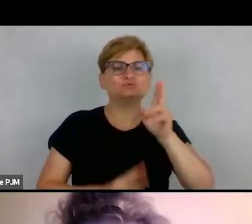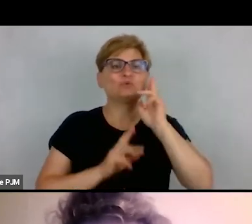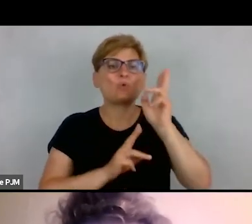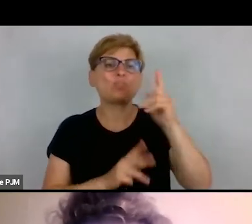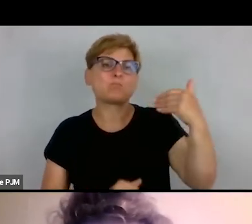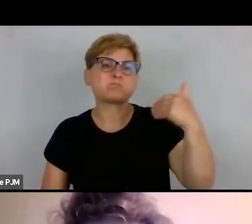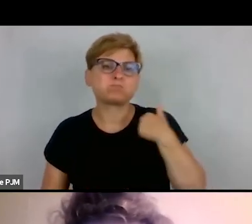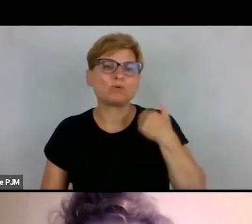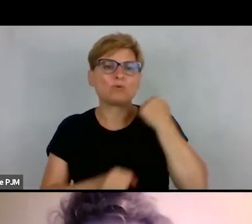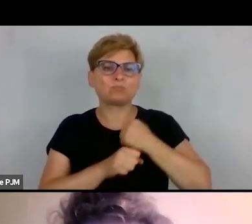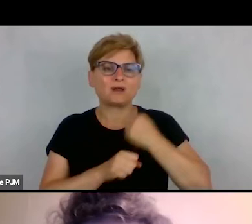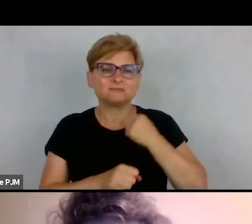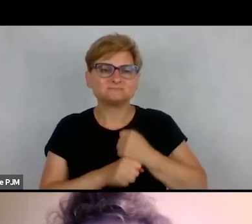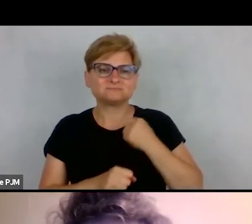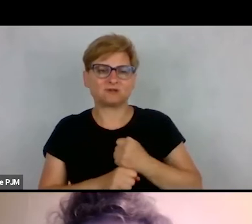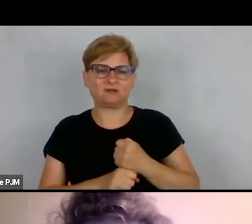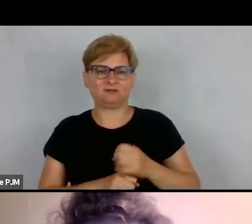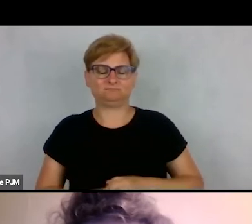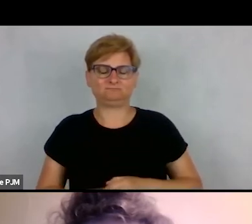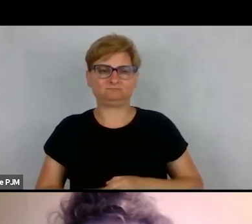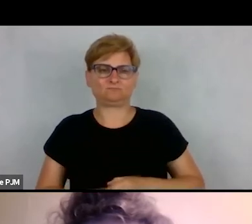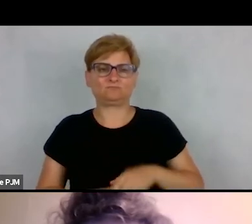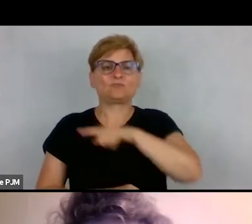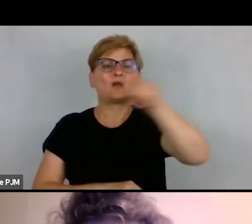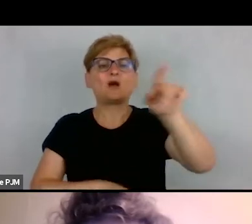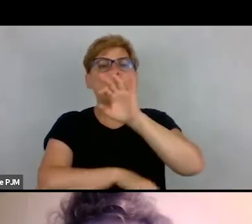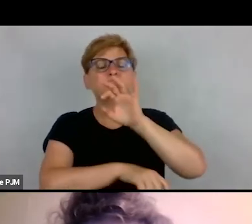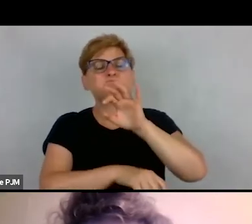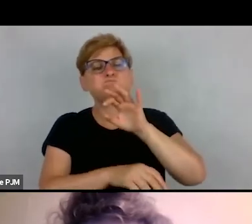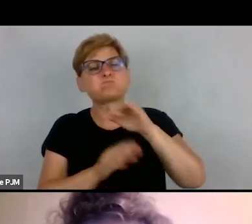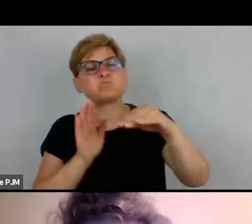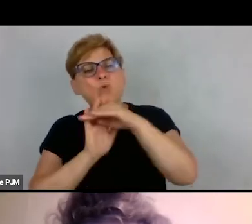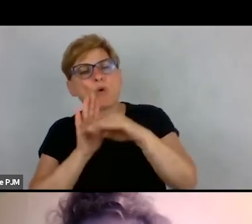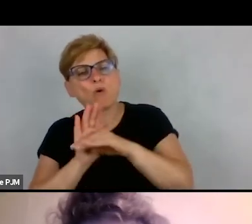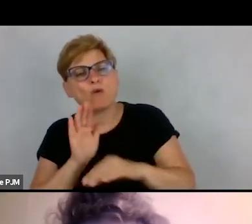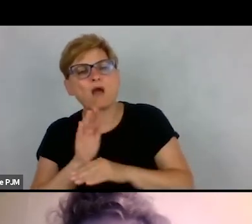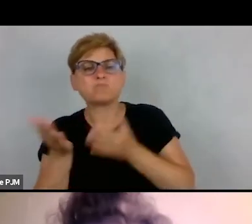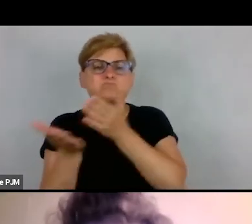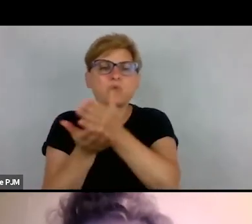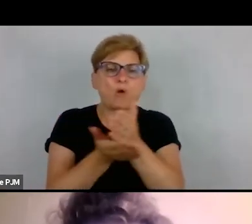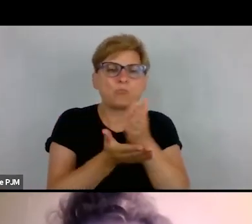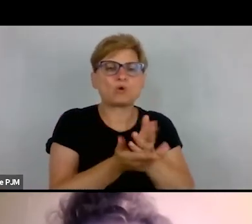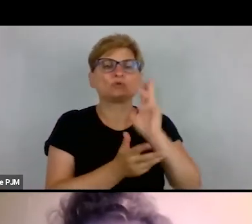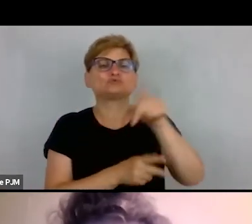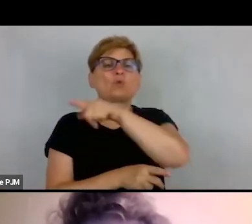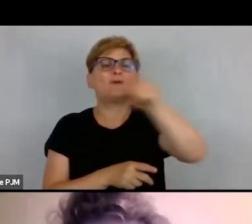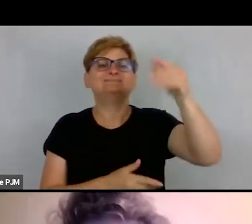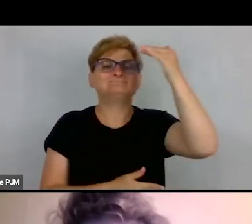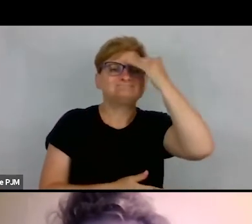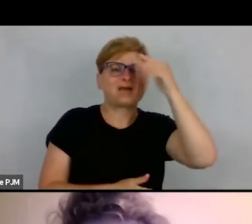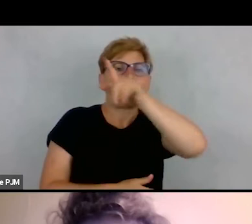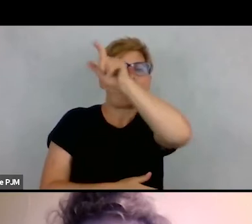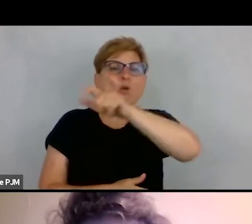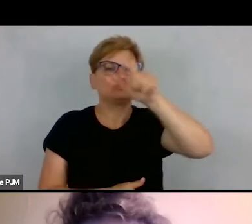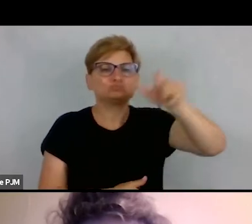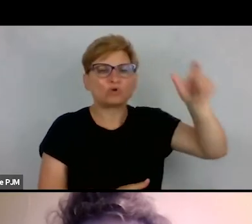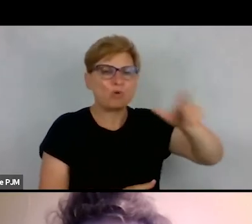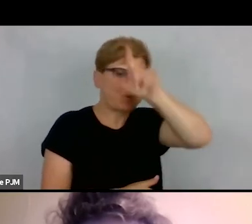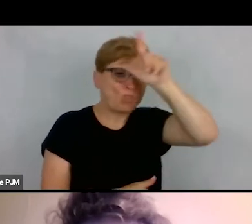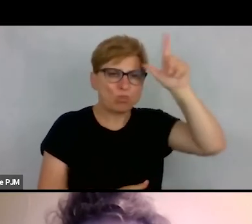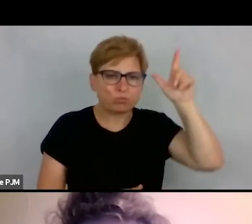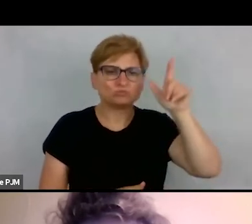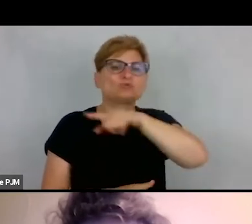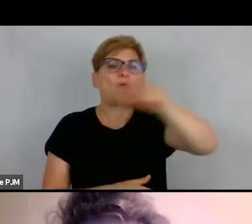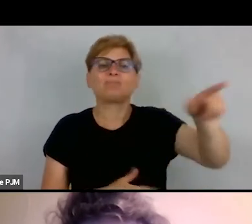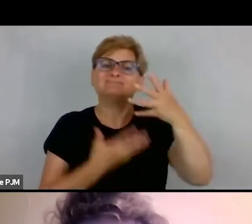people together. There are, of course, more formal methodologies for identifying informal leaders. And Suzanne Maman at the